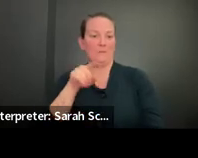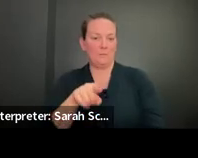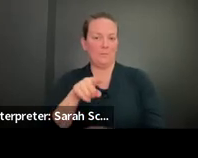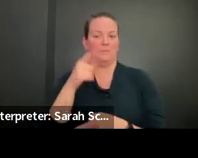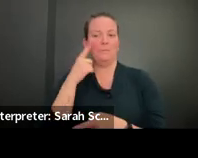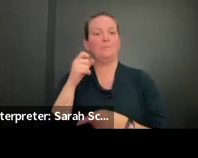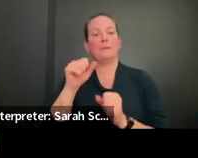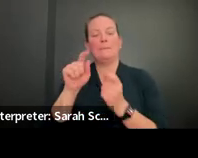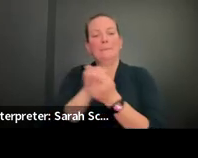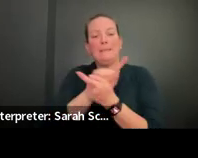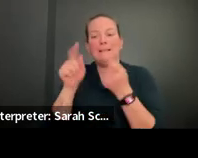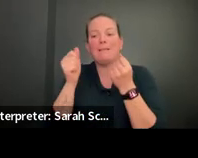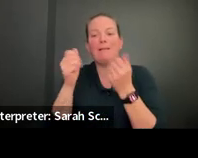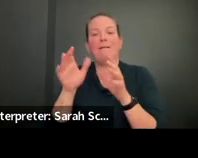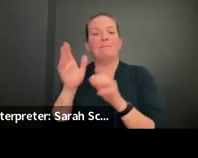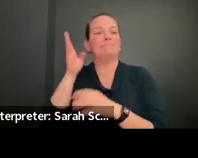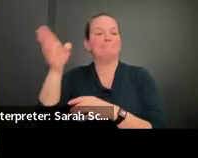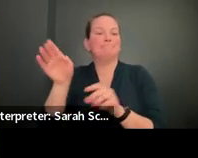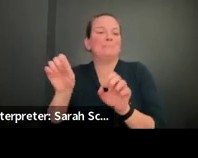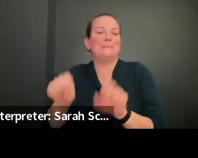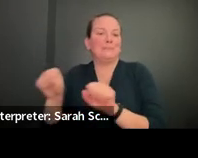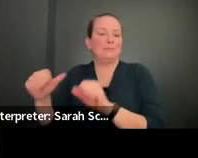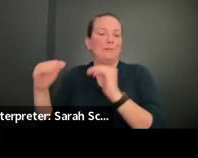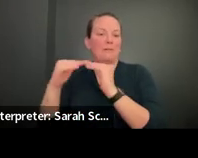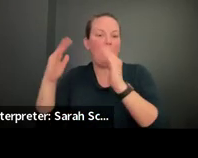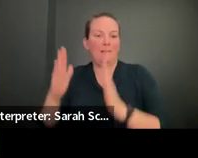meet a lot of potential colleagues that are based in